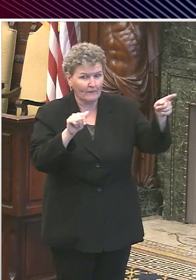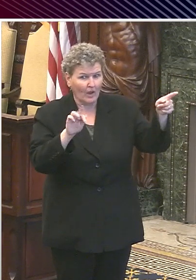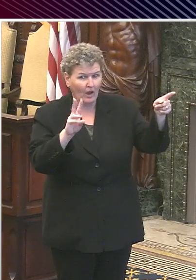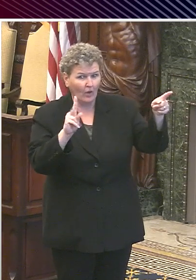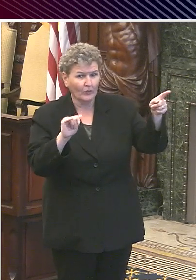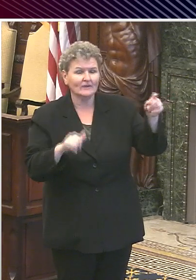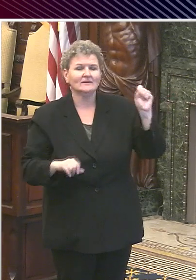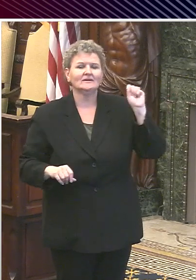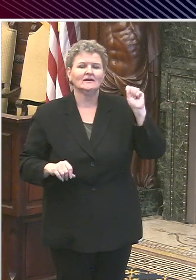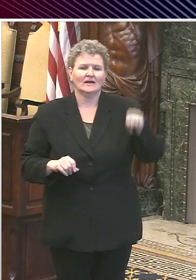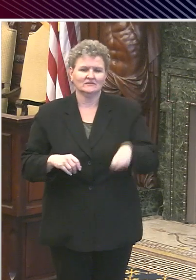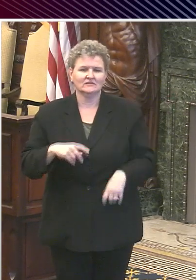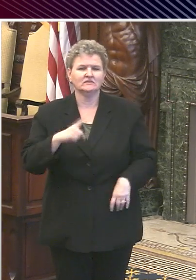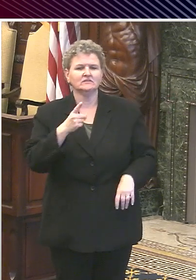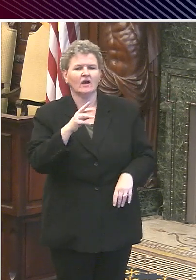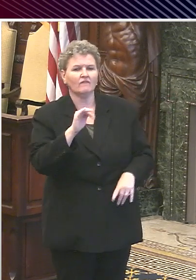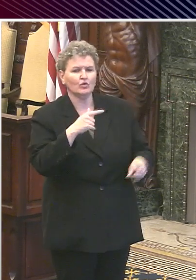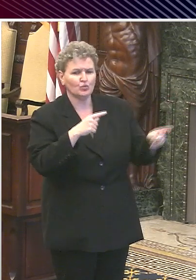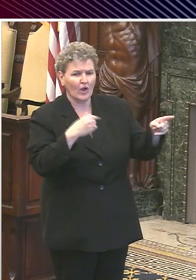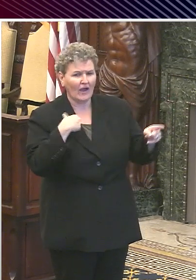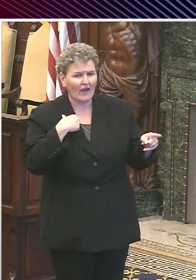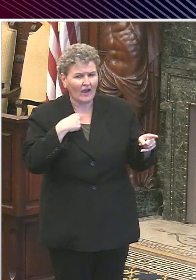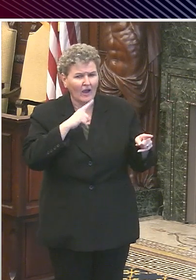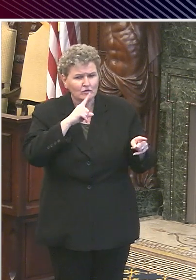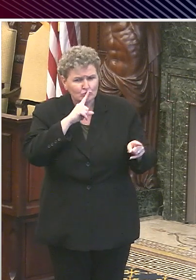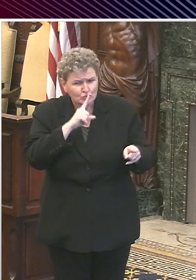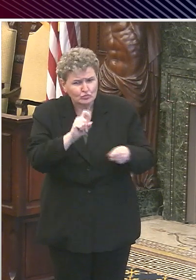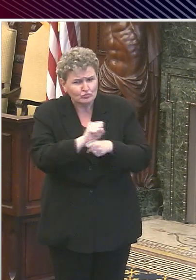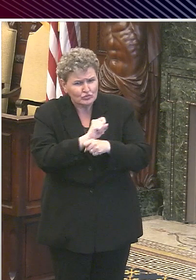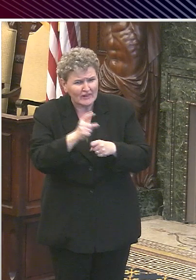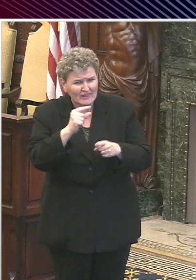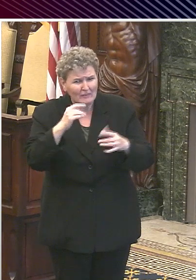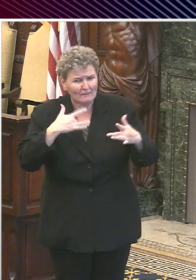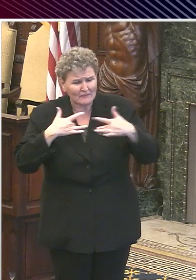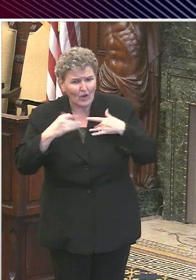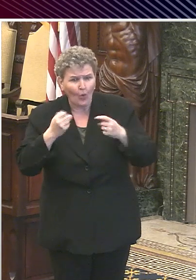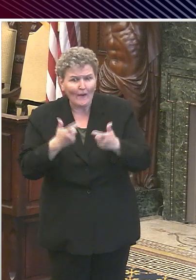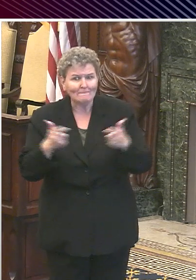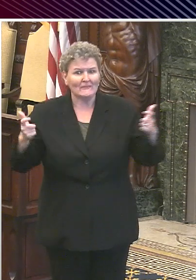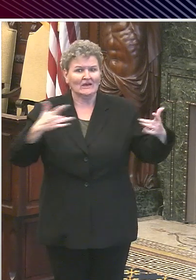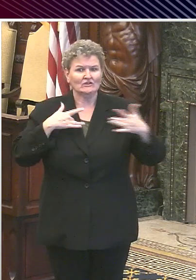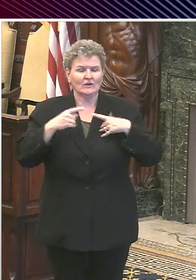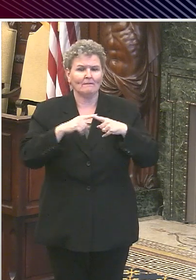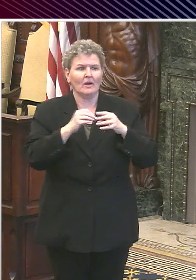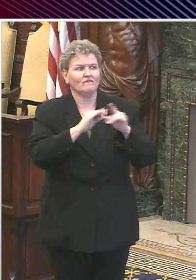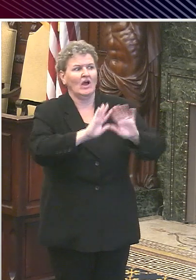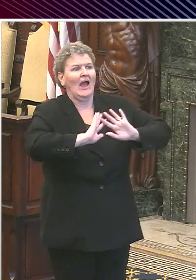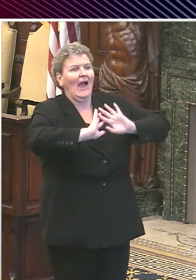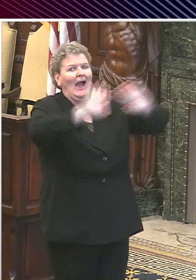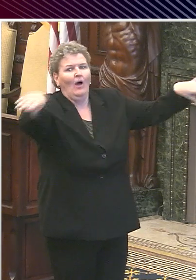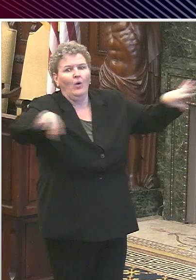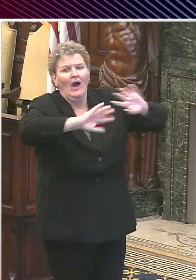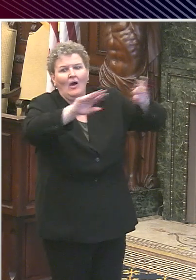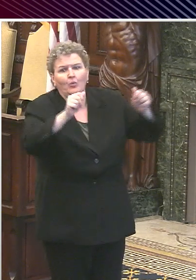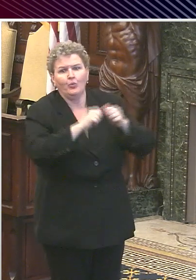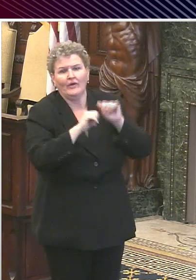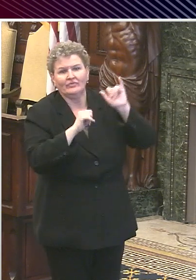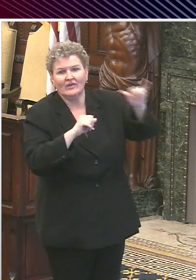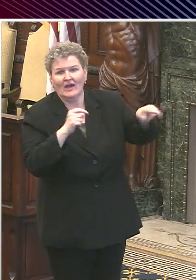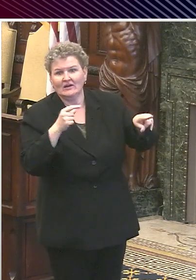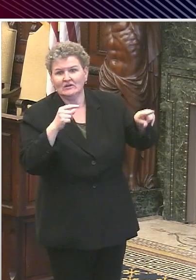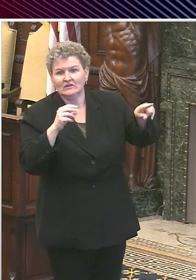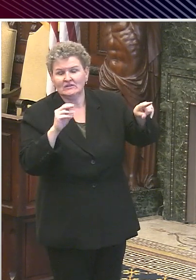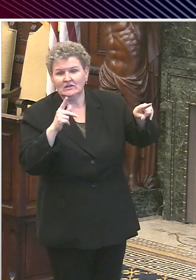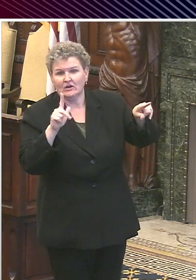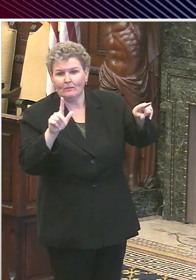Yes, Dr. Farley, how concerned are you that the clearing of the encampments on the Parkway and Ridge Avenue and the dispersing of its residents could